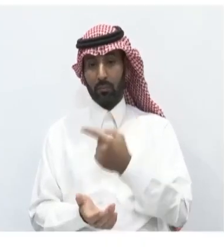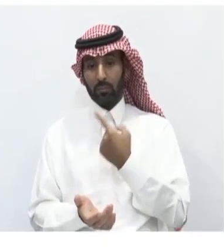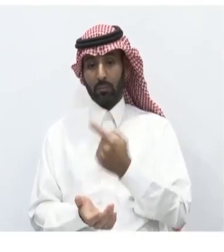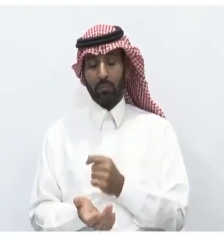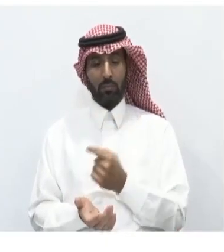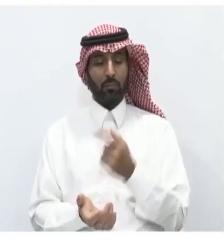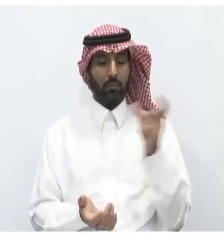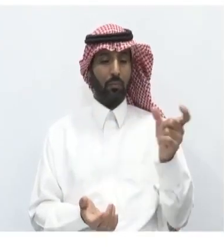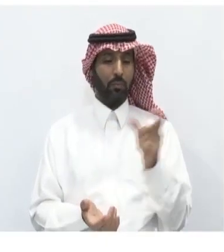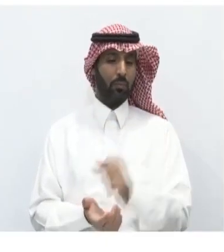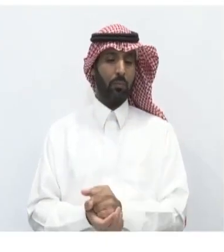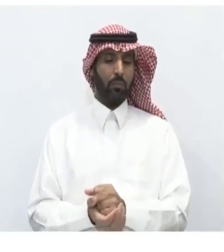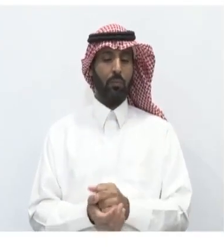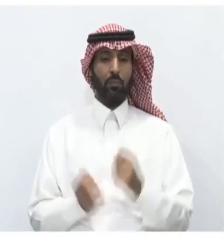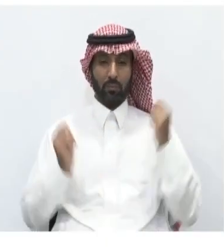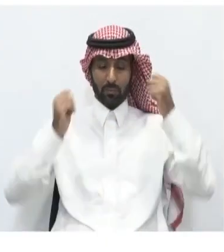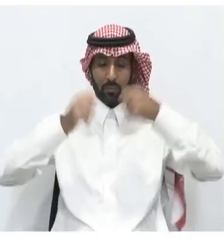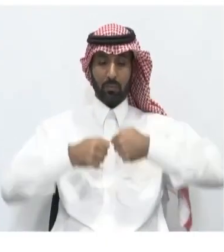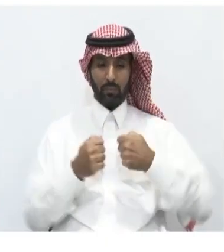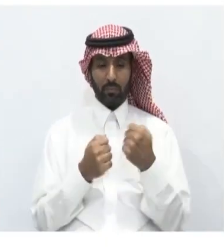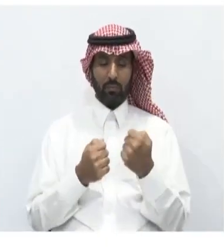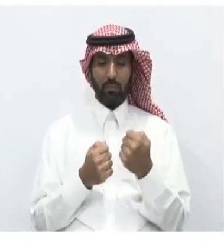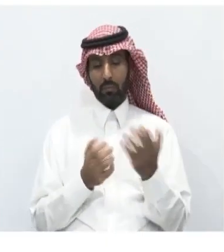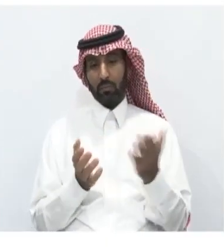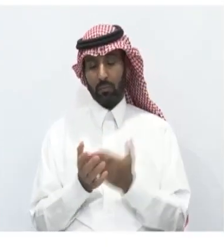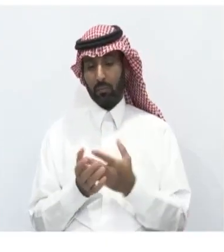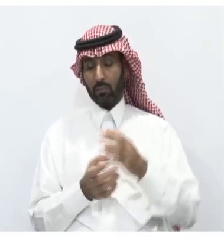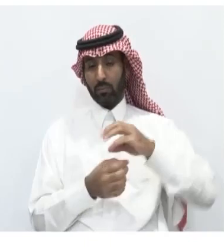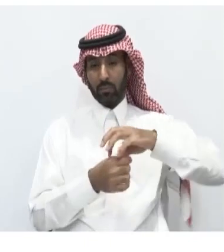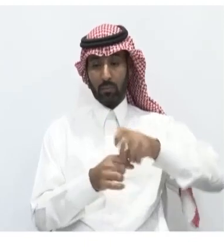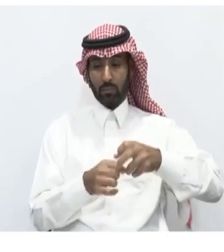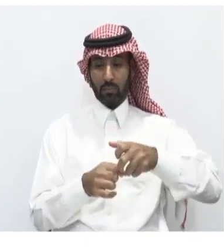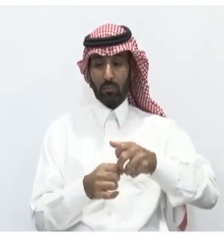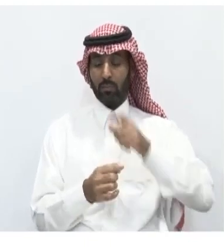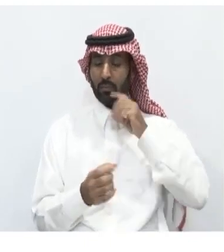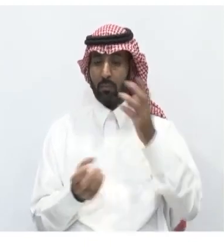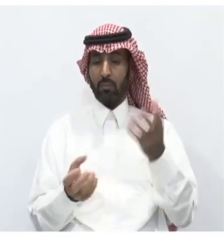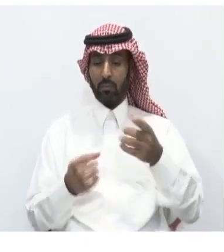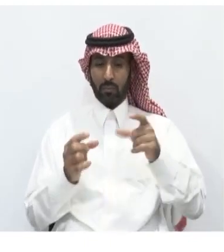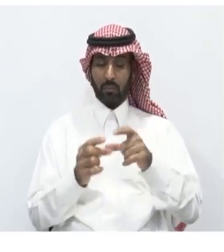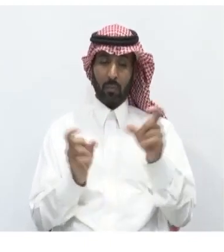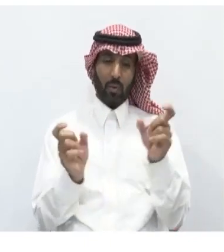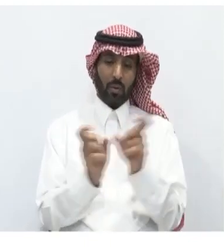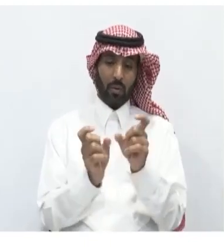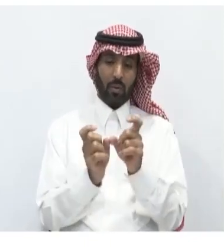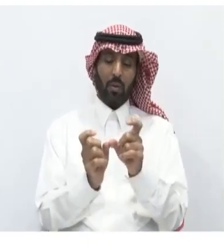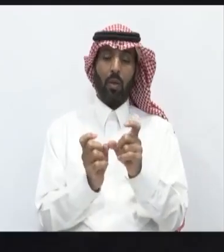part. Words like backpack and water bottle are called compound nouns.